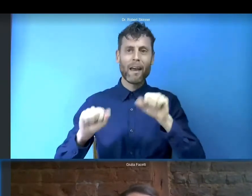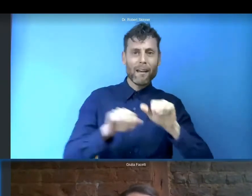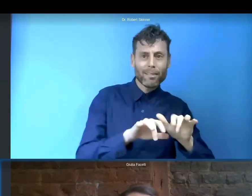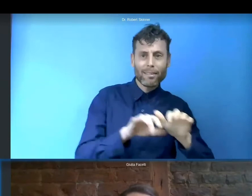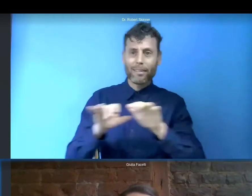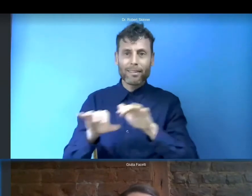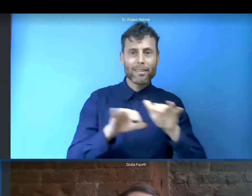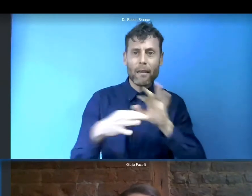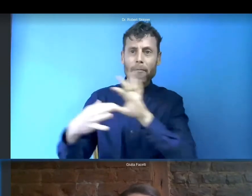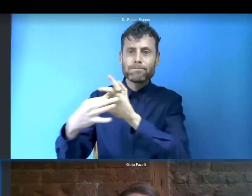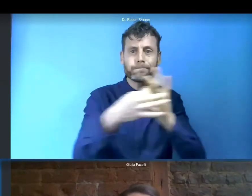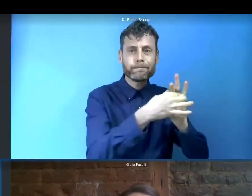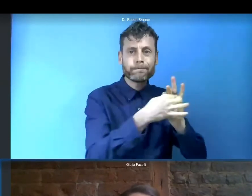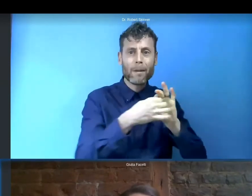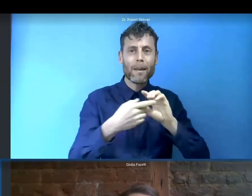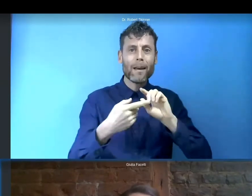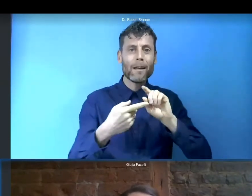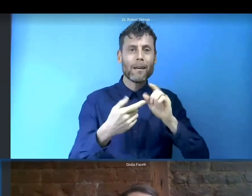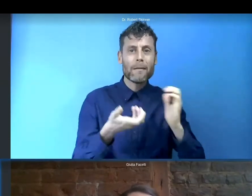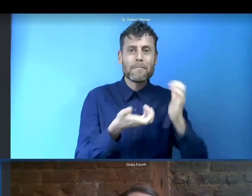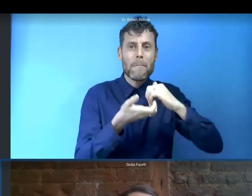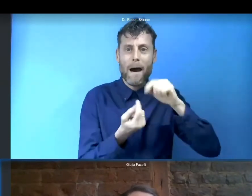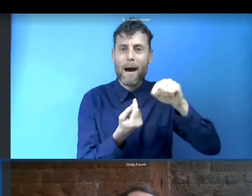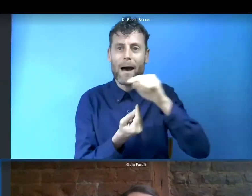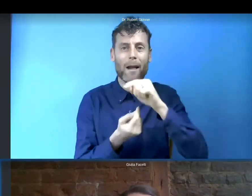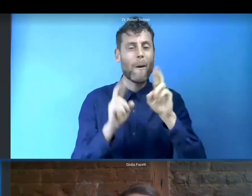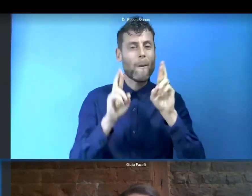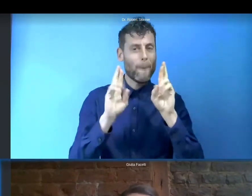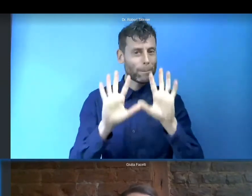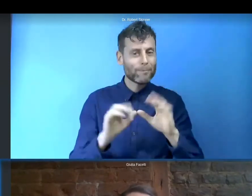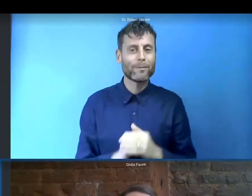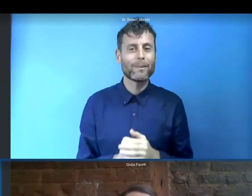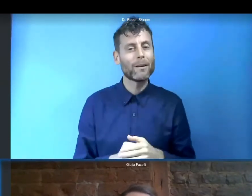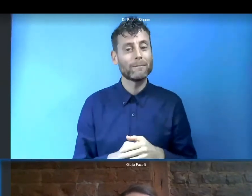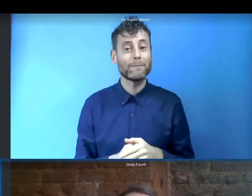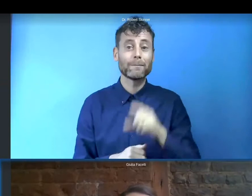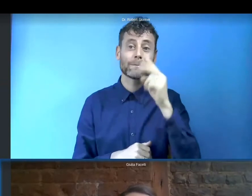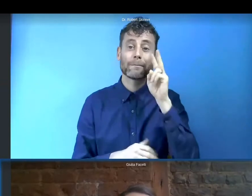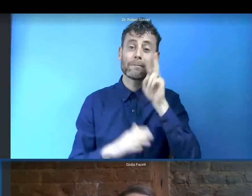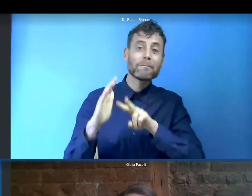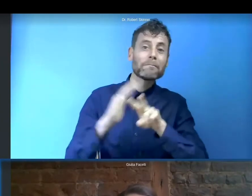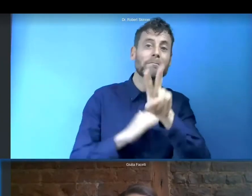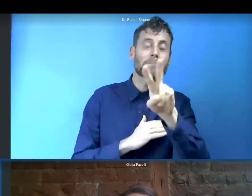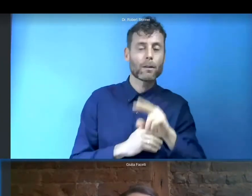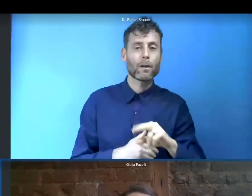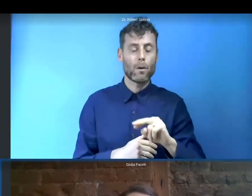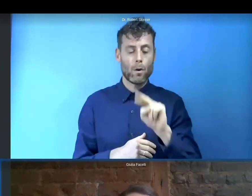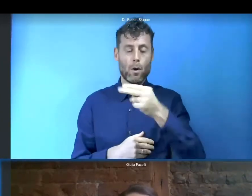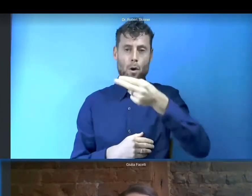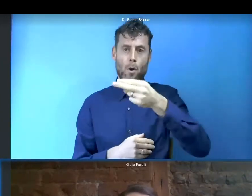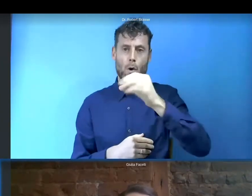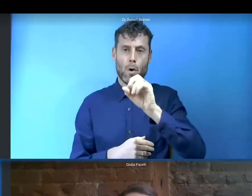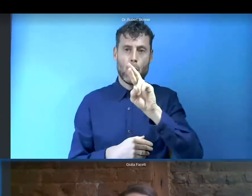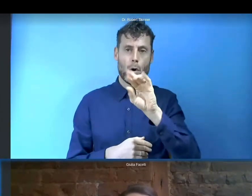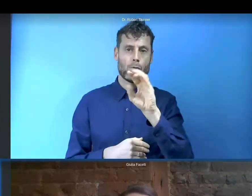collaboration thanks to this opportunity. If you look at the future, Horizon Europe, which is actually the next